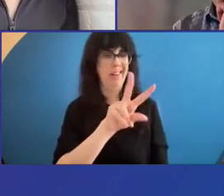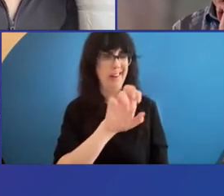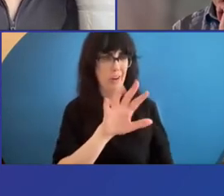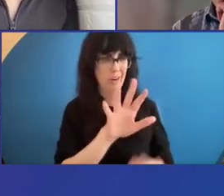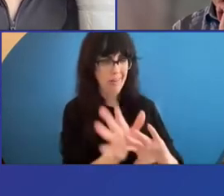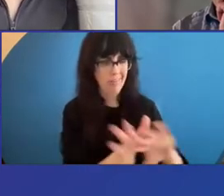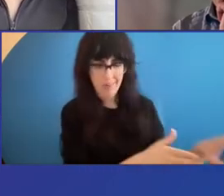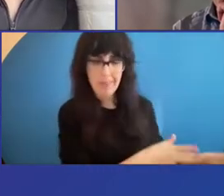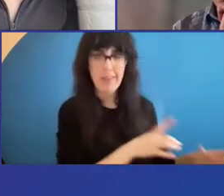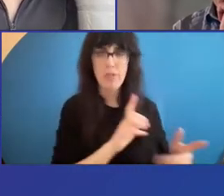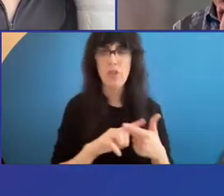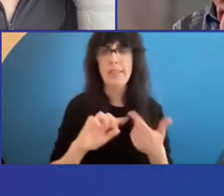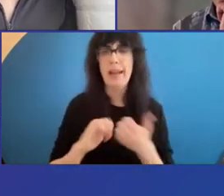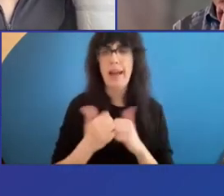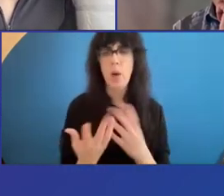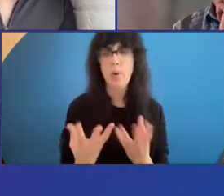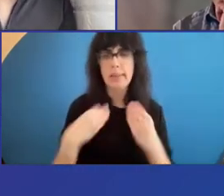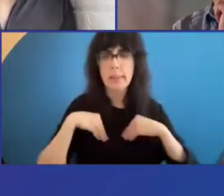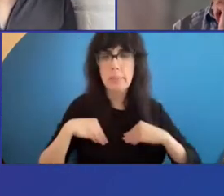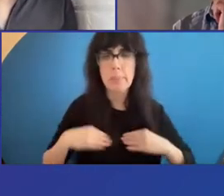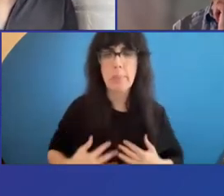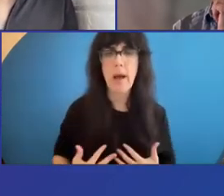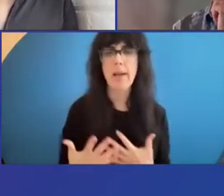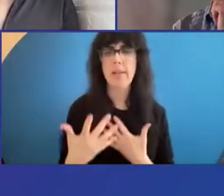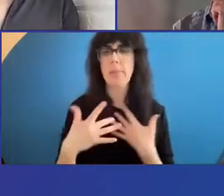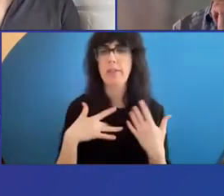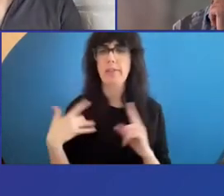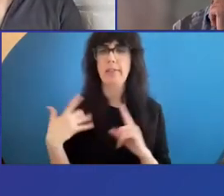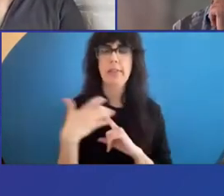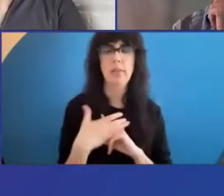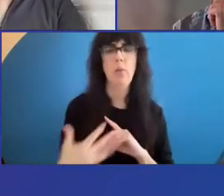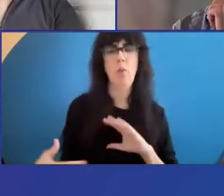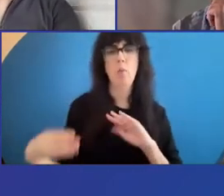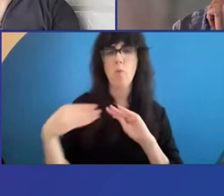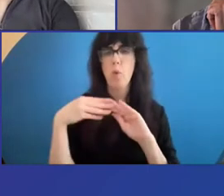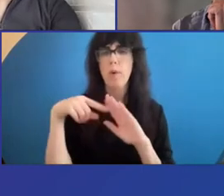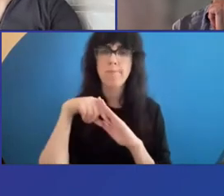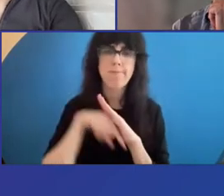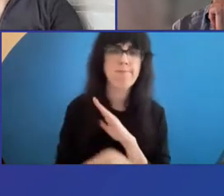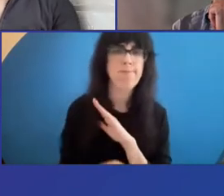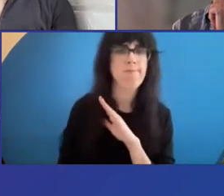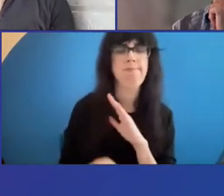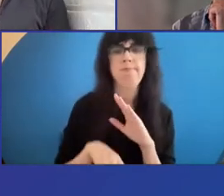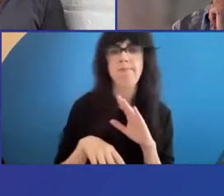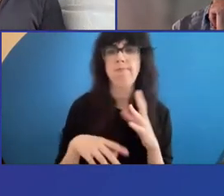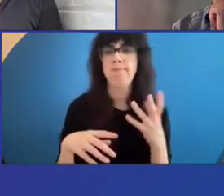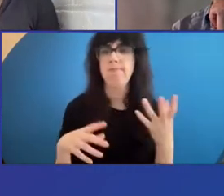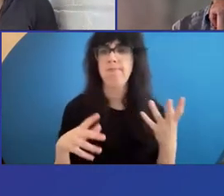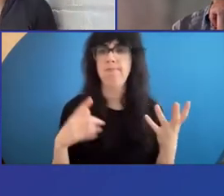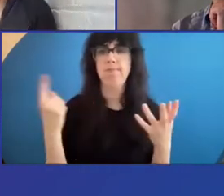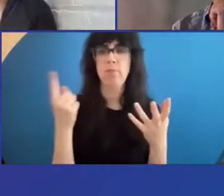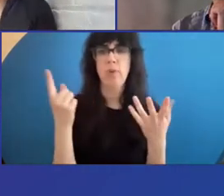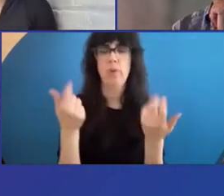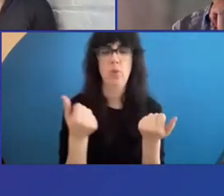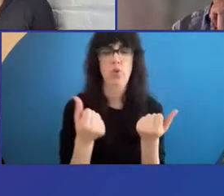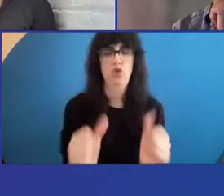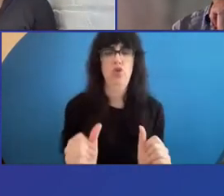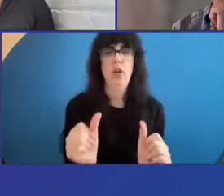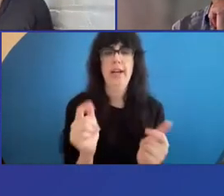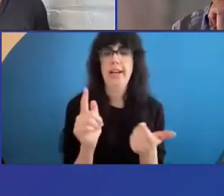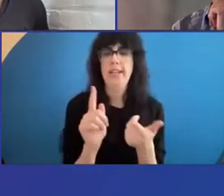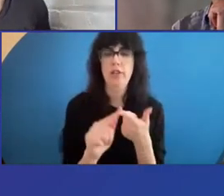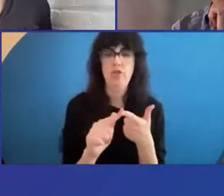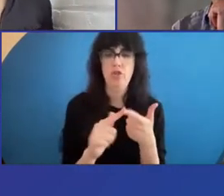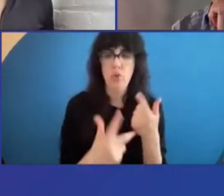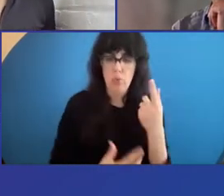to something more submerged that we're trying to surface or